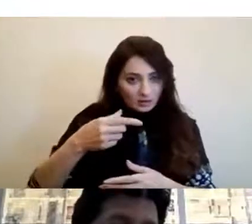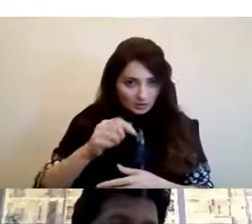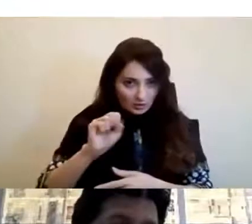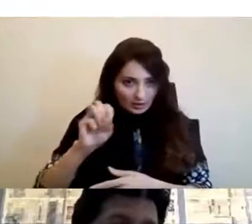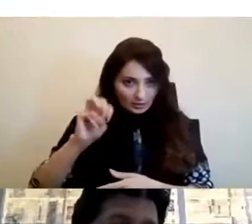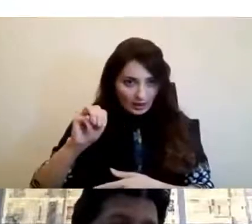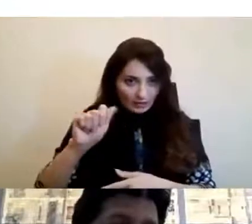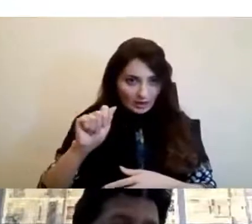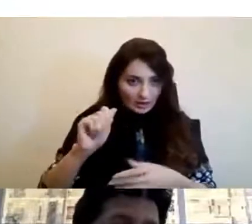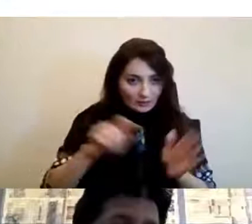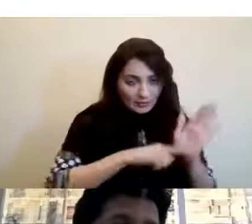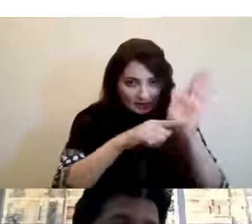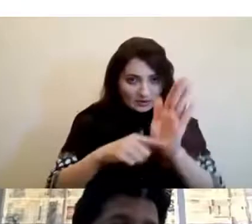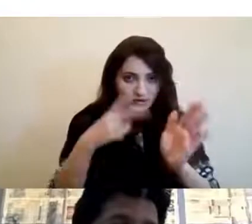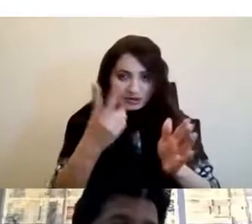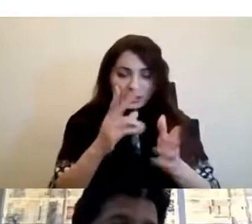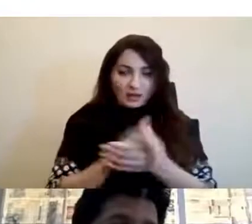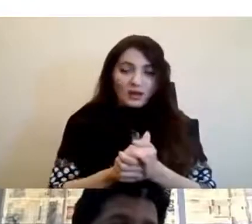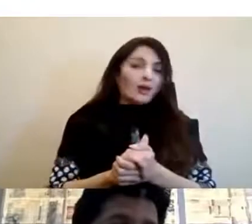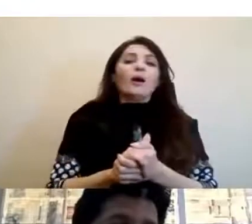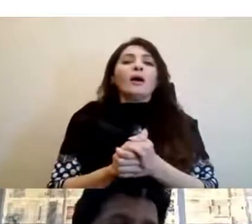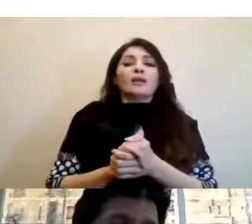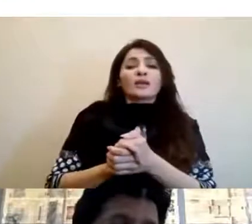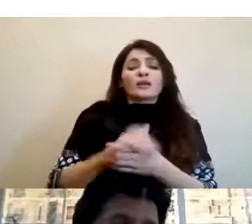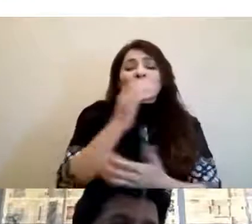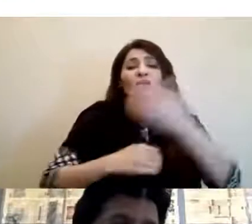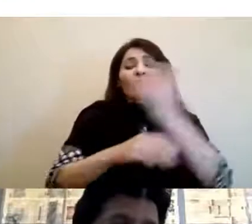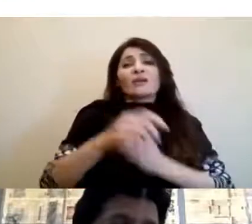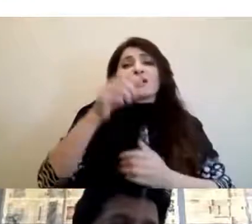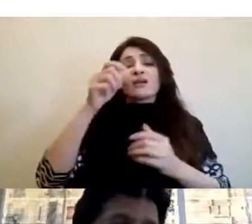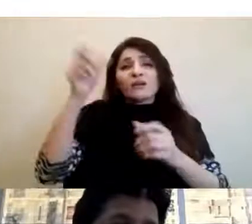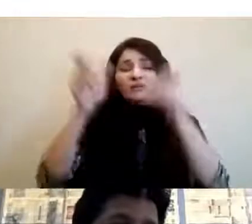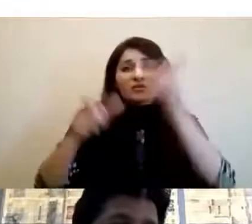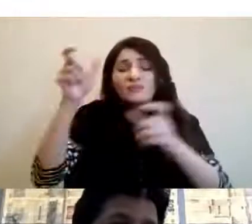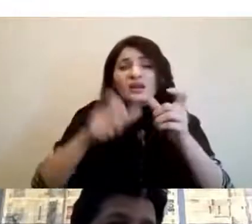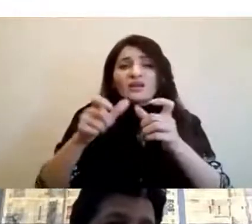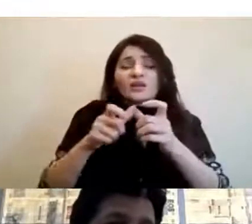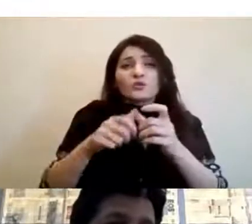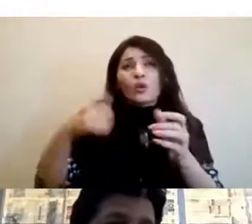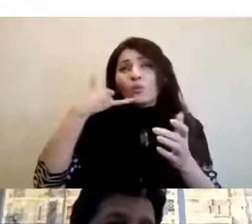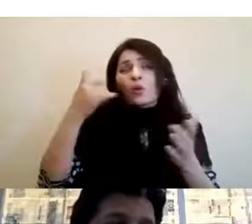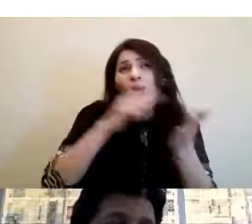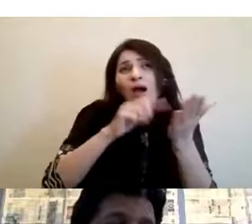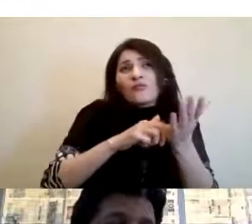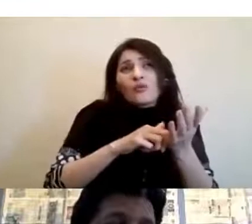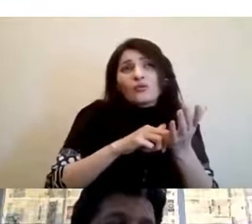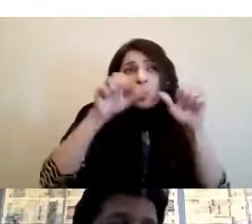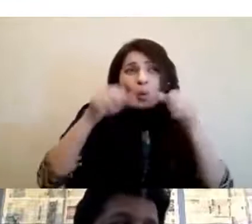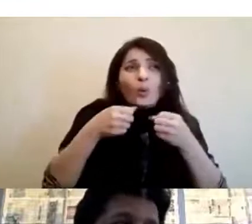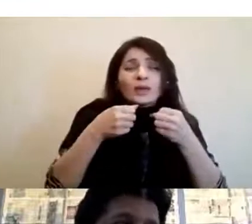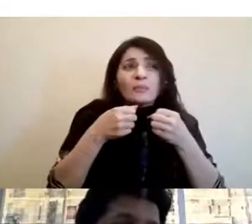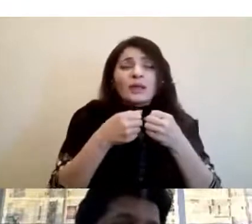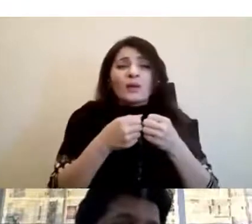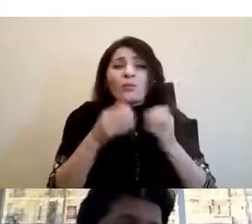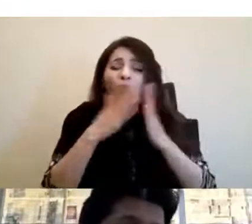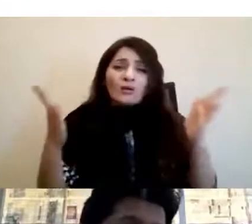shows that there's still a large disability gap in mobile phone ownership, particularly when it comes to smartphone ownership. Some of the